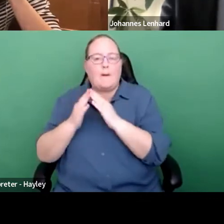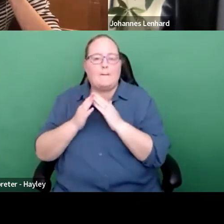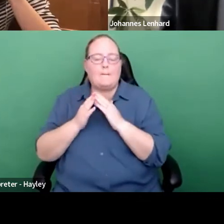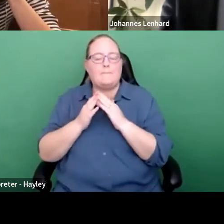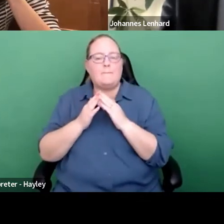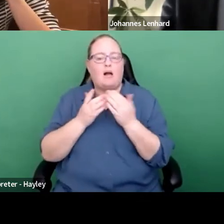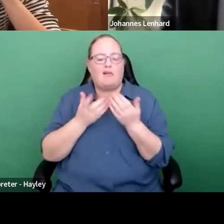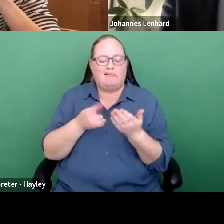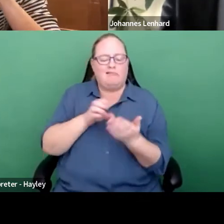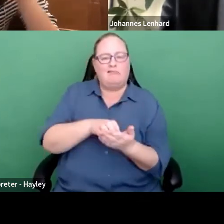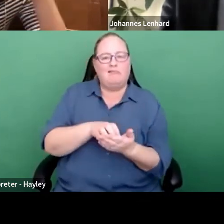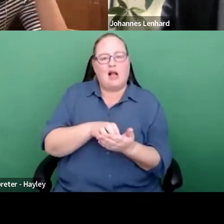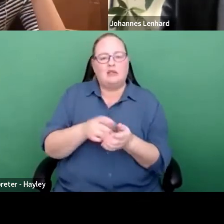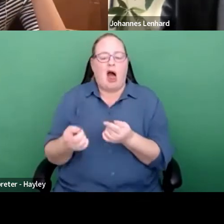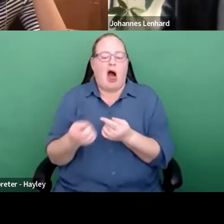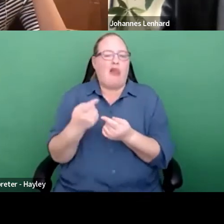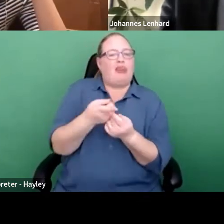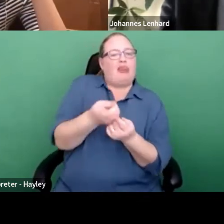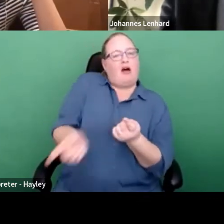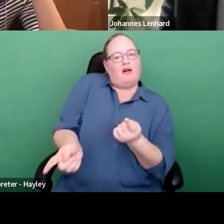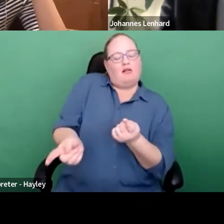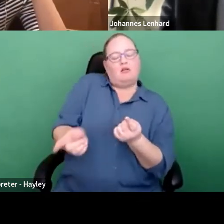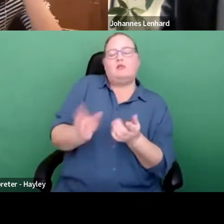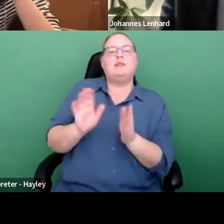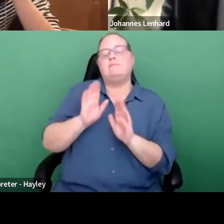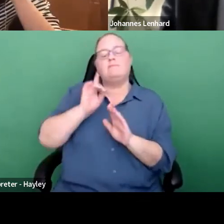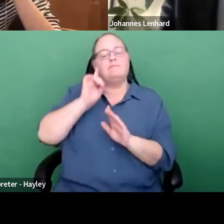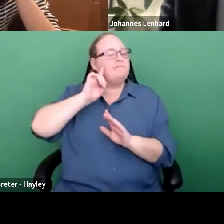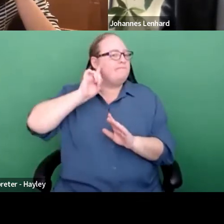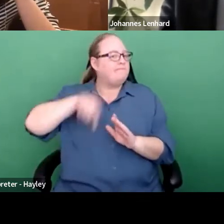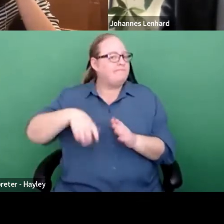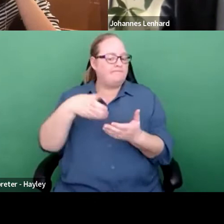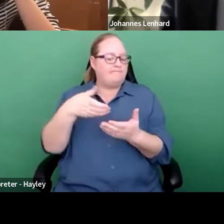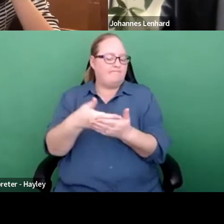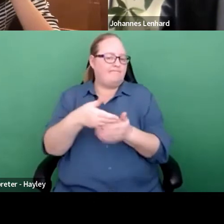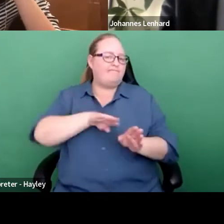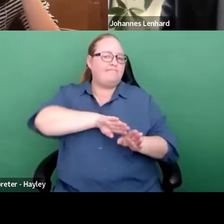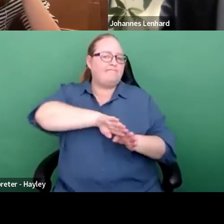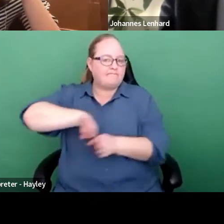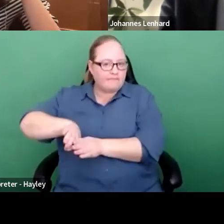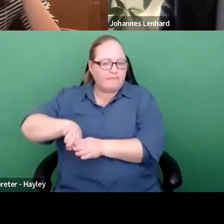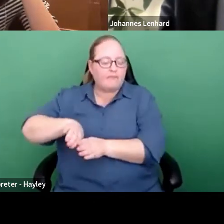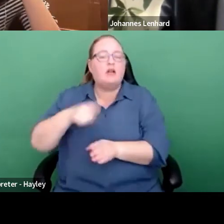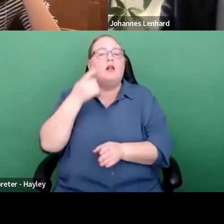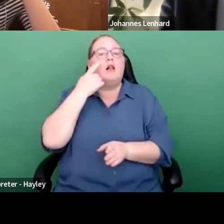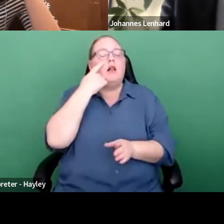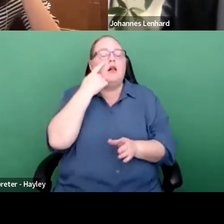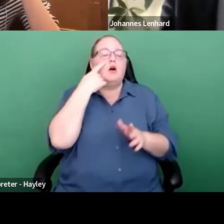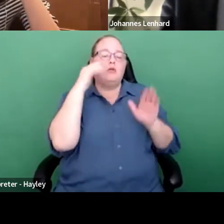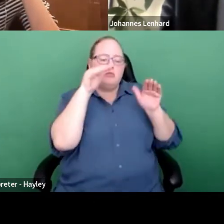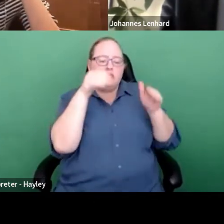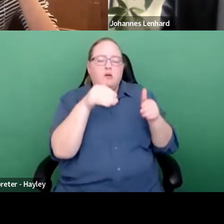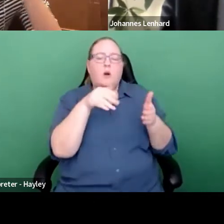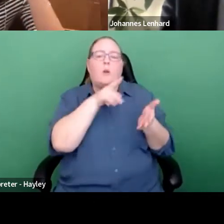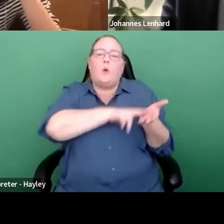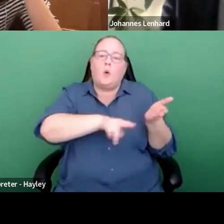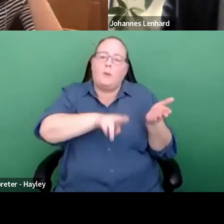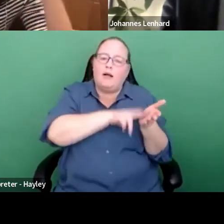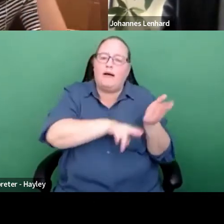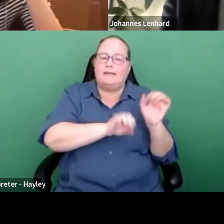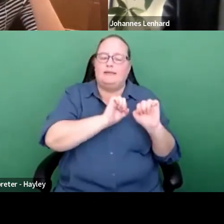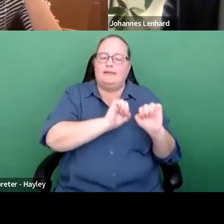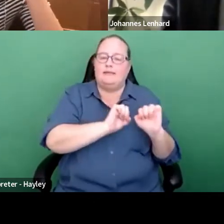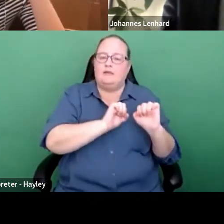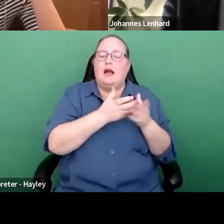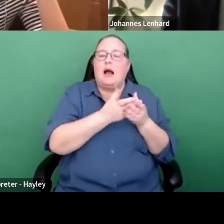And instead, I looked at the normalized forms of empty homes to understand all the ways in which emptiness was hidden and